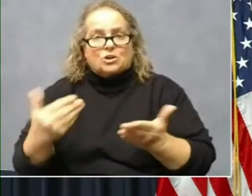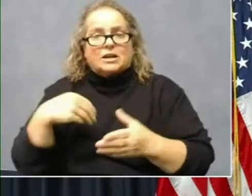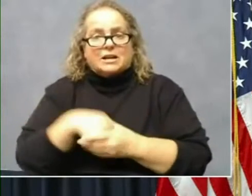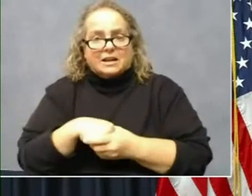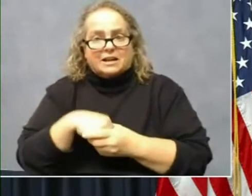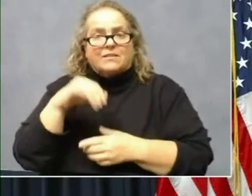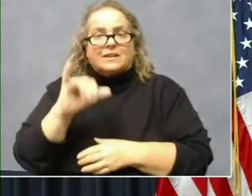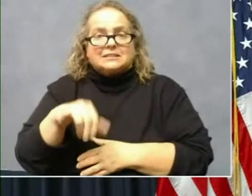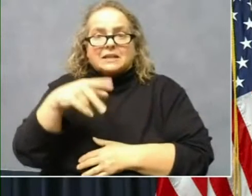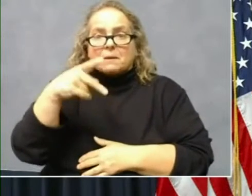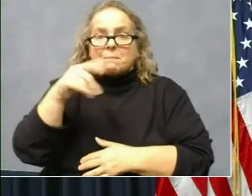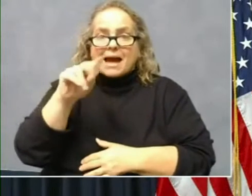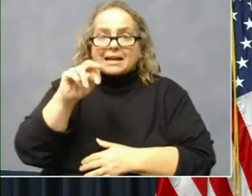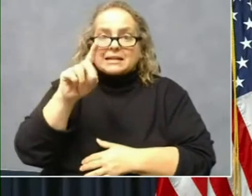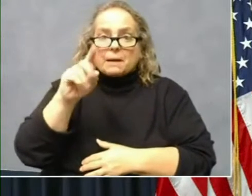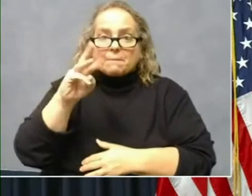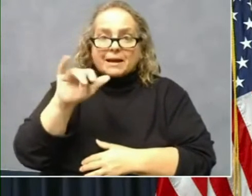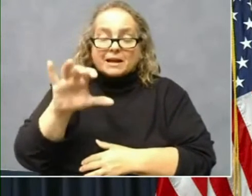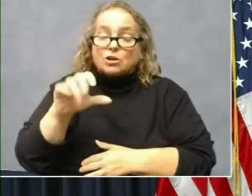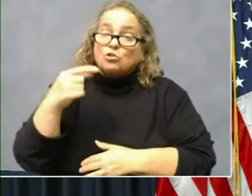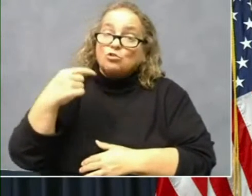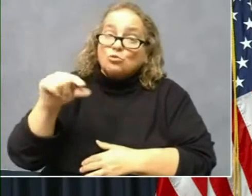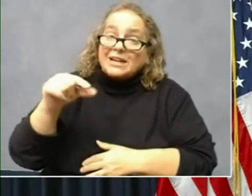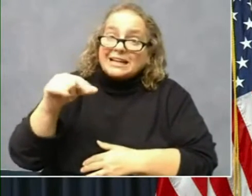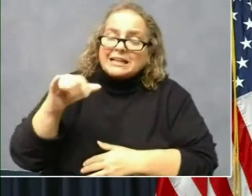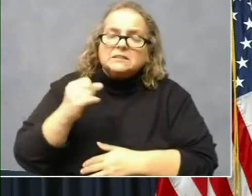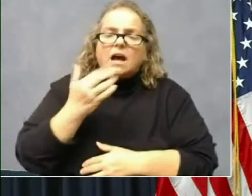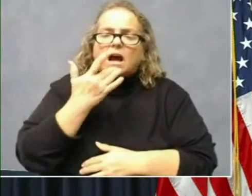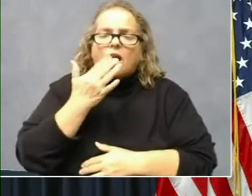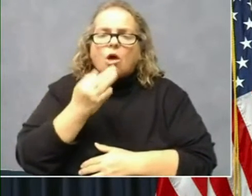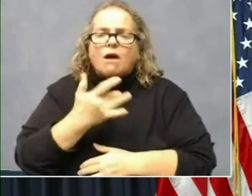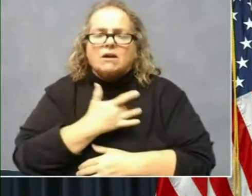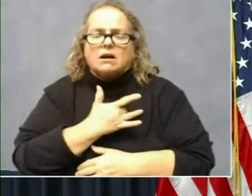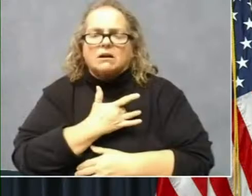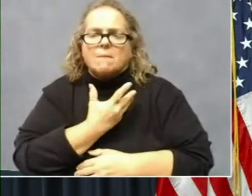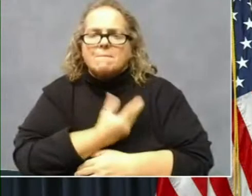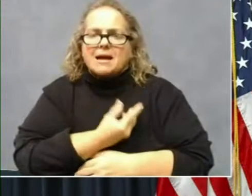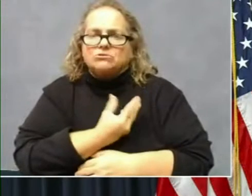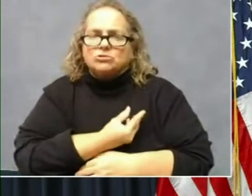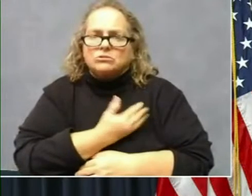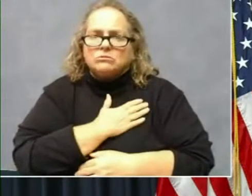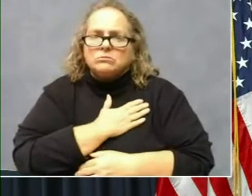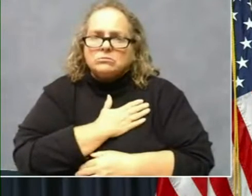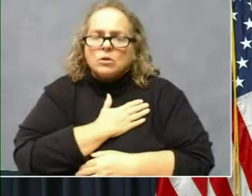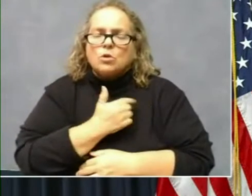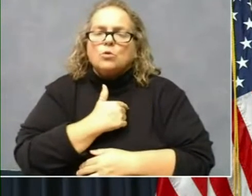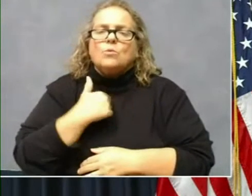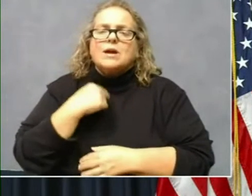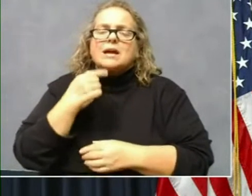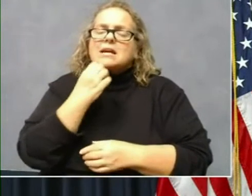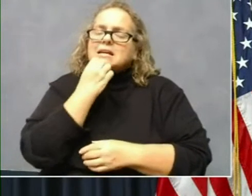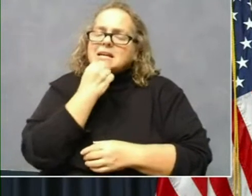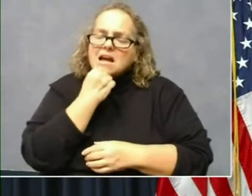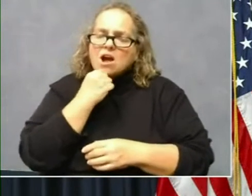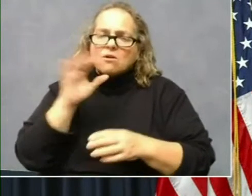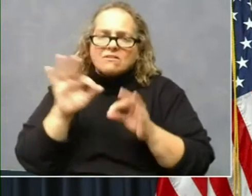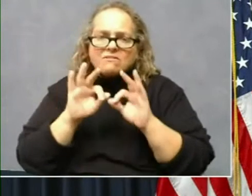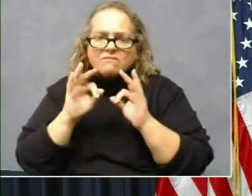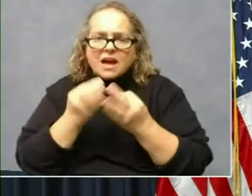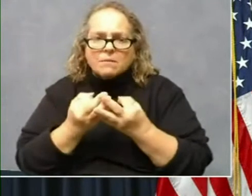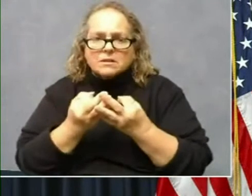compassion. It shows that we care about their families, and we care significantly about this loss. It's also the color of